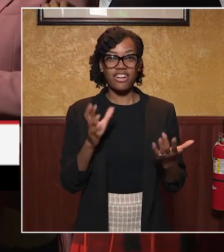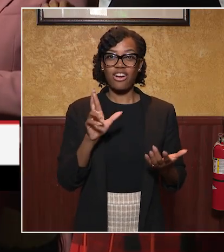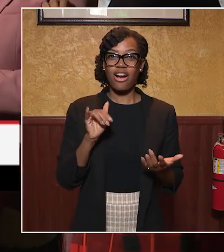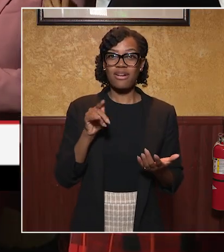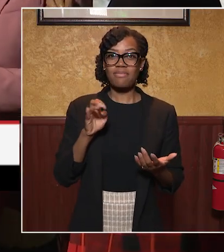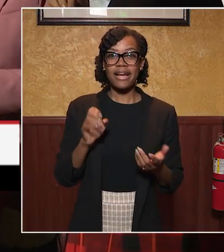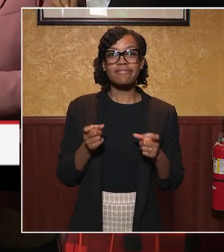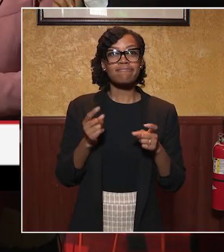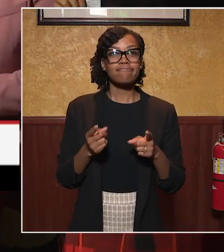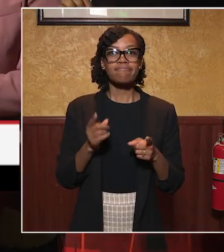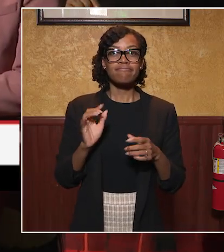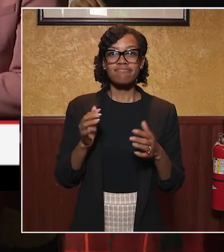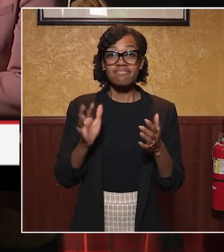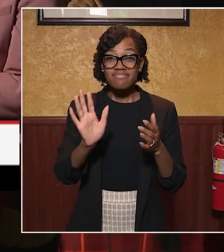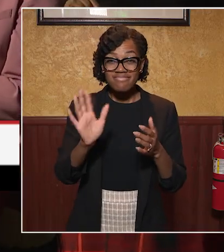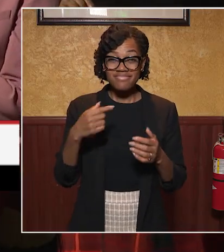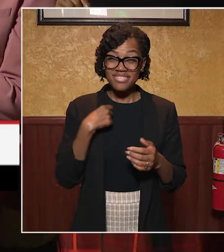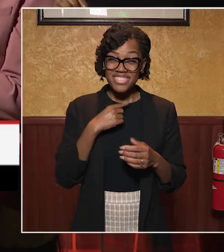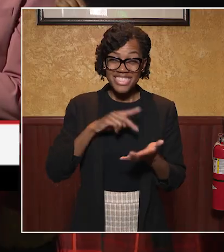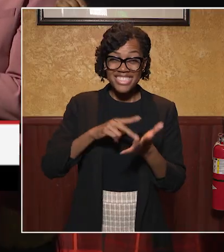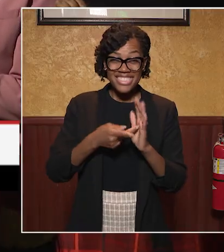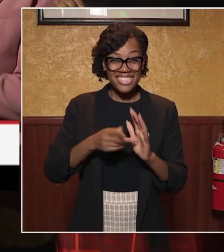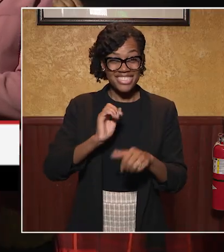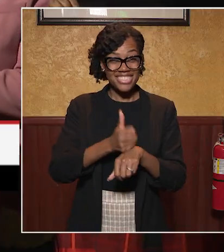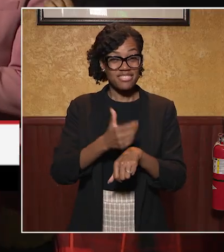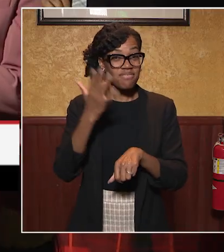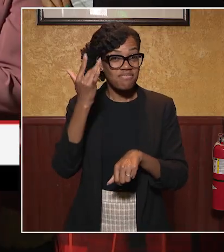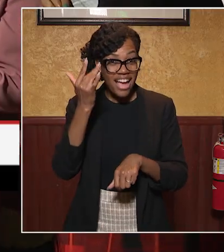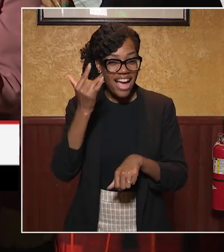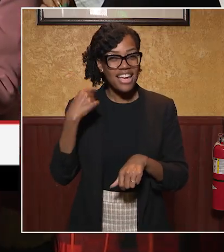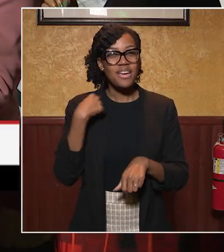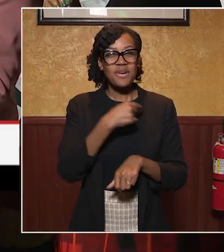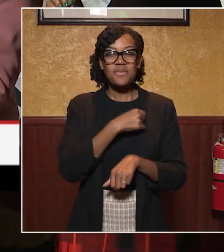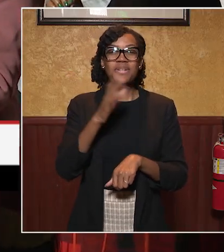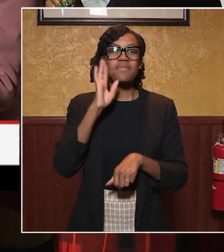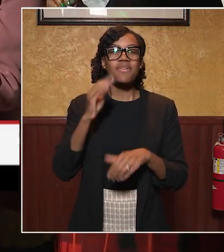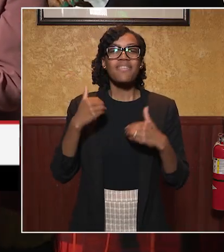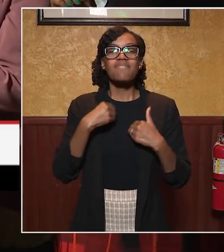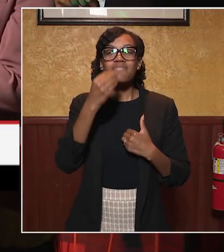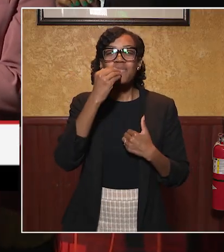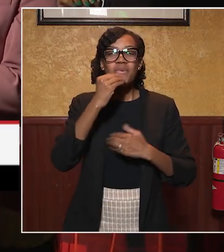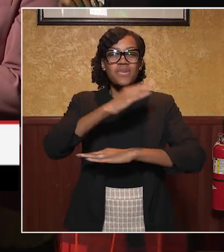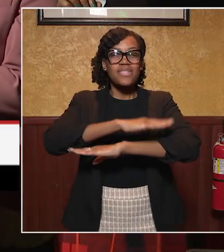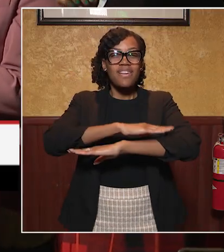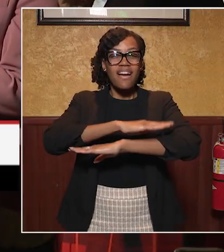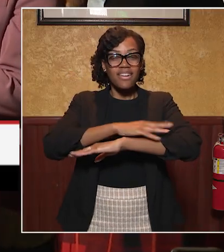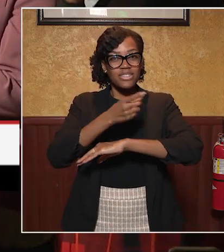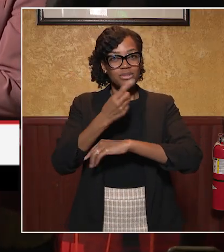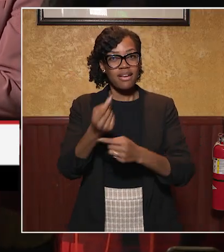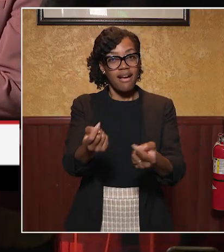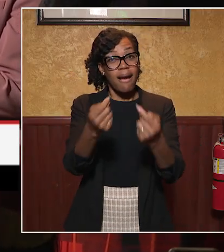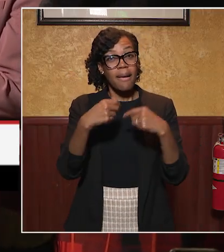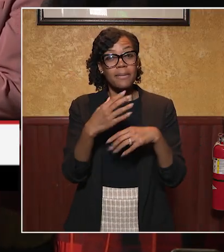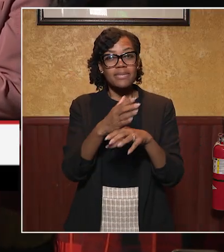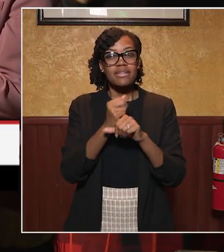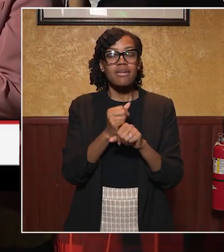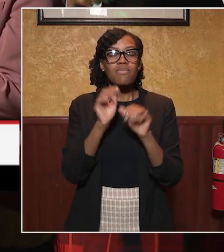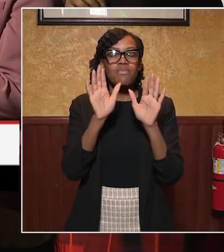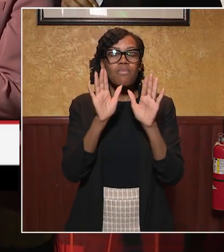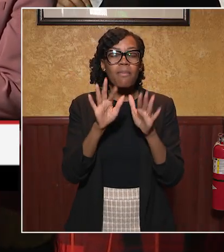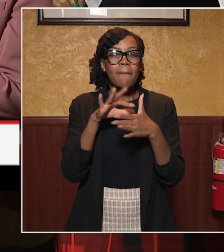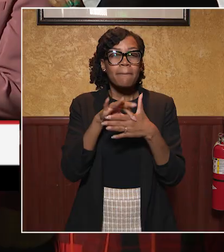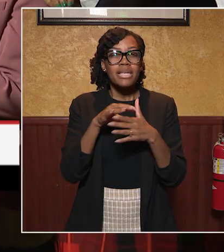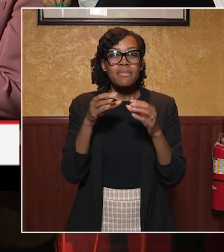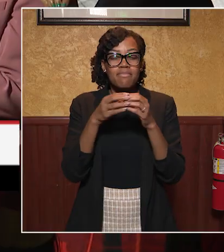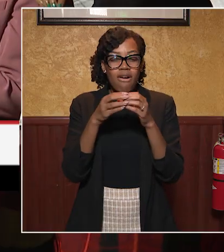accident. Our friends here at Carmine's will be hosting a food stall where you can get some of the most amazing and most delectable meatball bites you